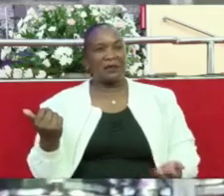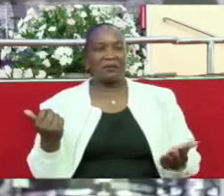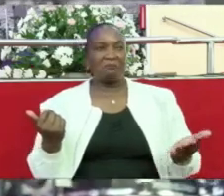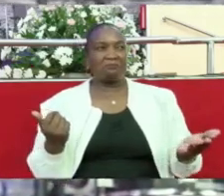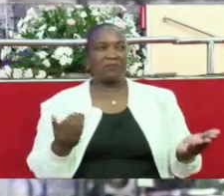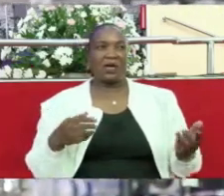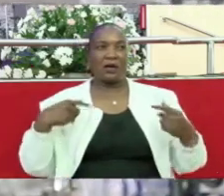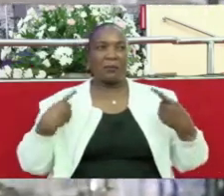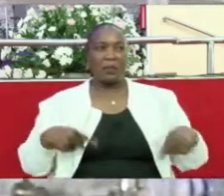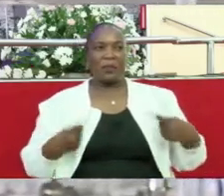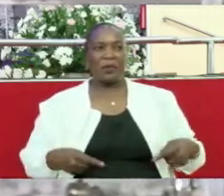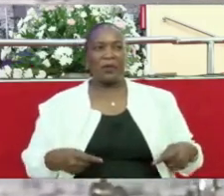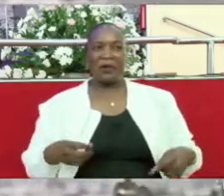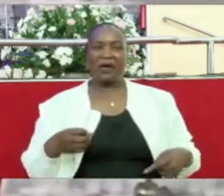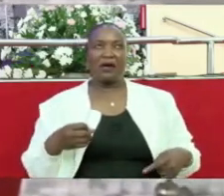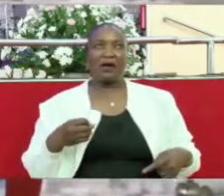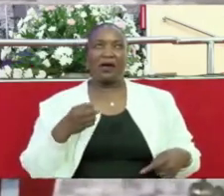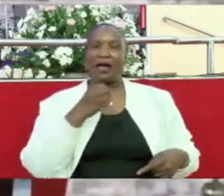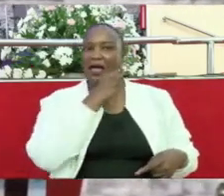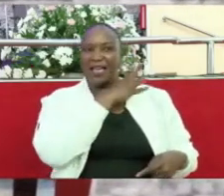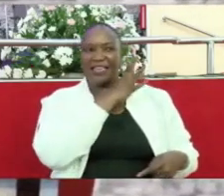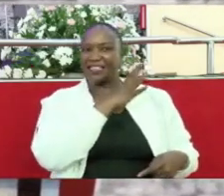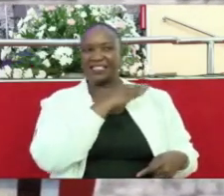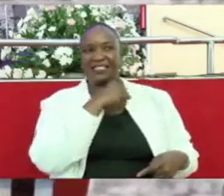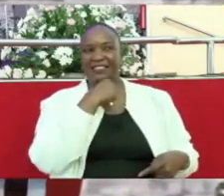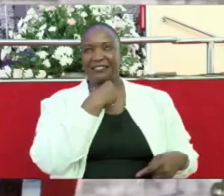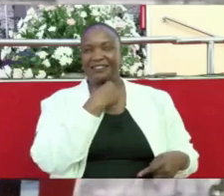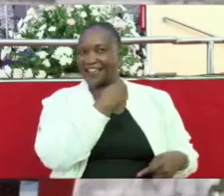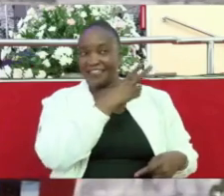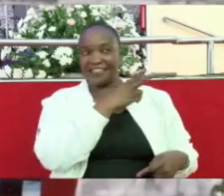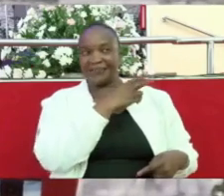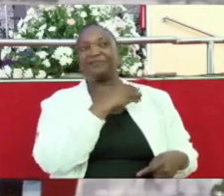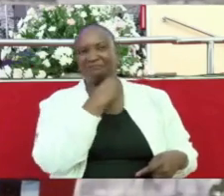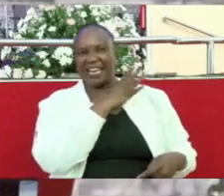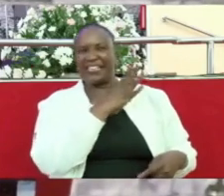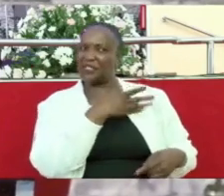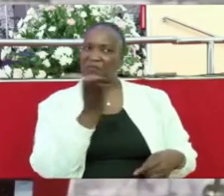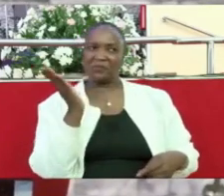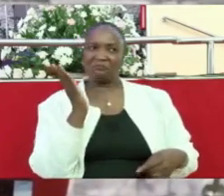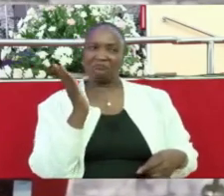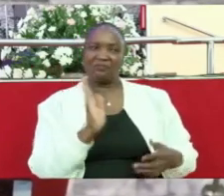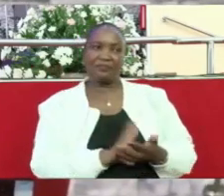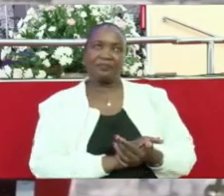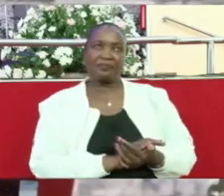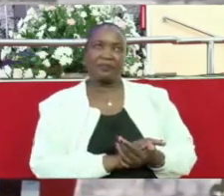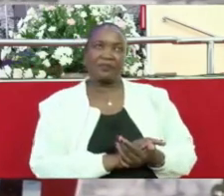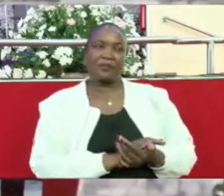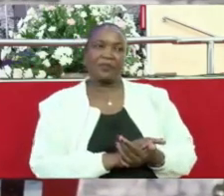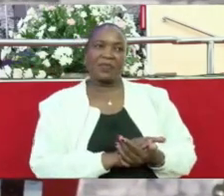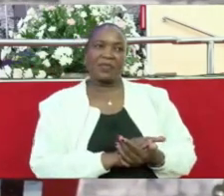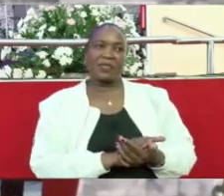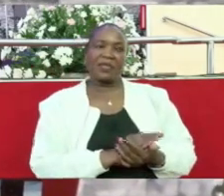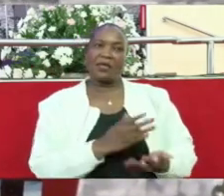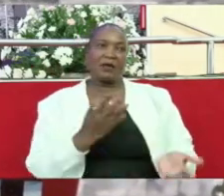pengine umeweza kuachiliwa ama kuonekana kama wewe si kitu na marafiki zako. To some of us, it's because there are things that are hindering you